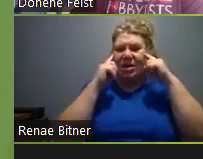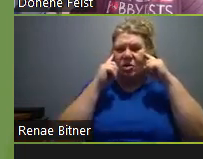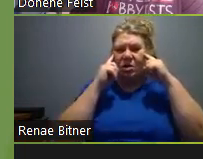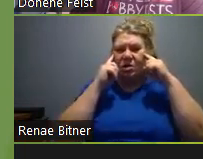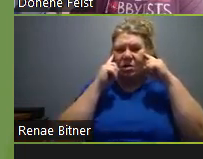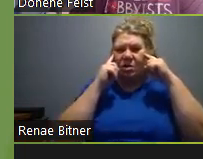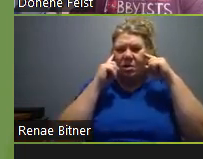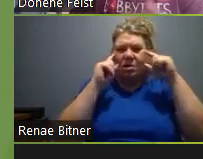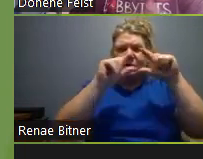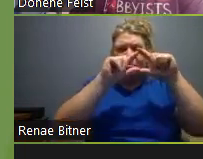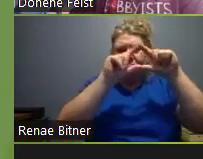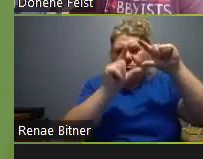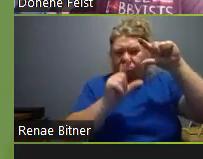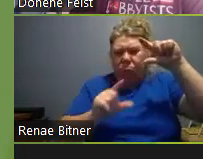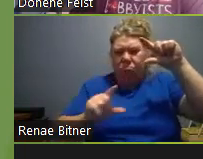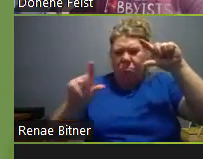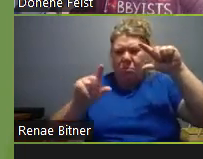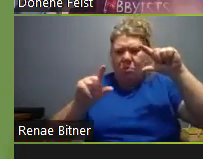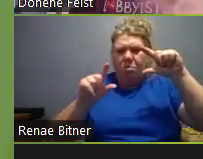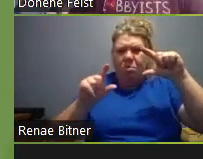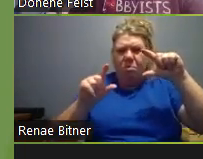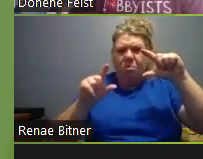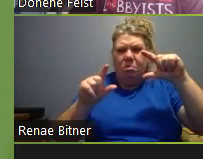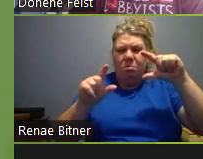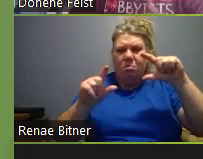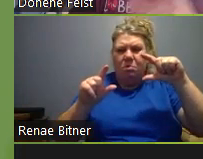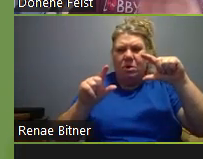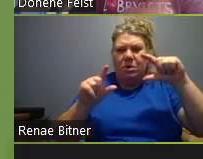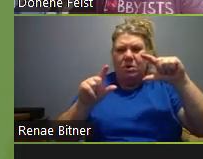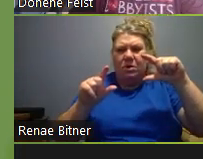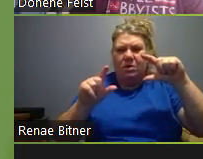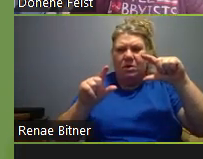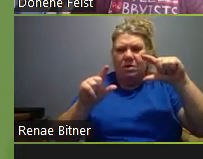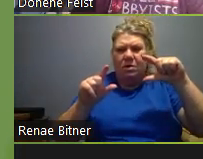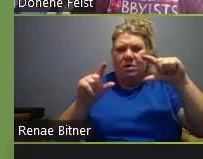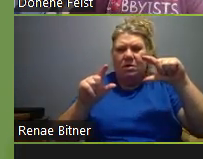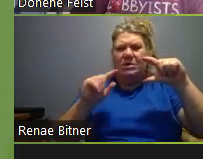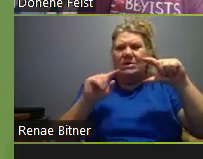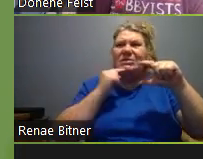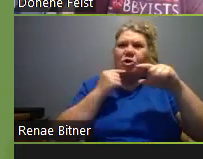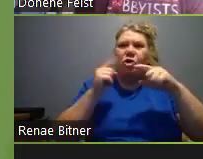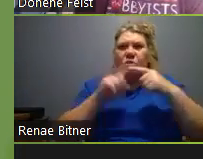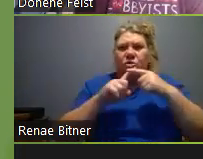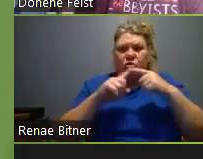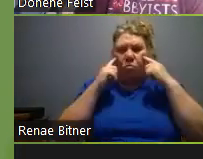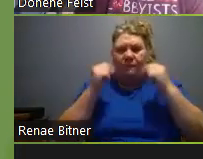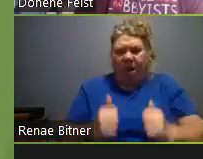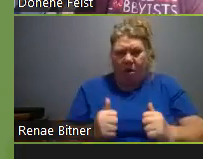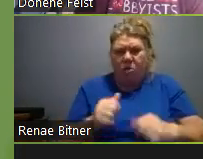very between profound and the step right above that.